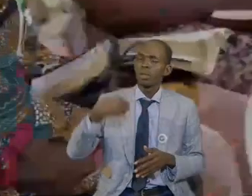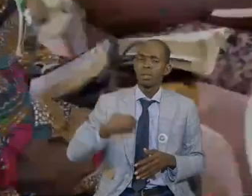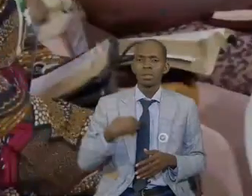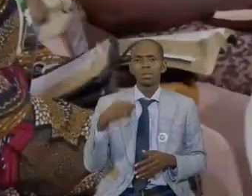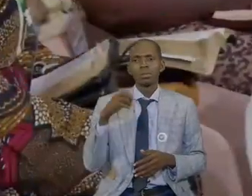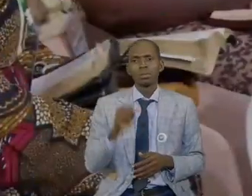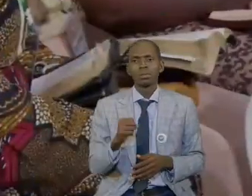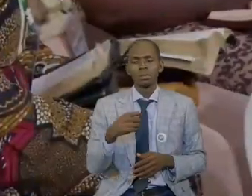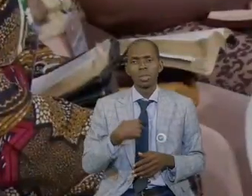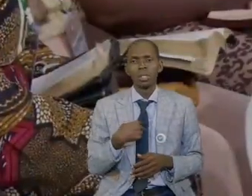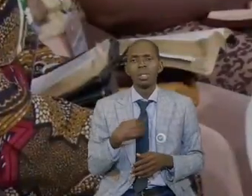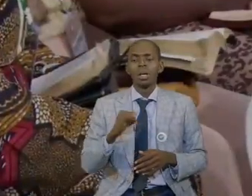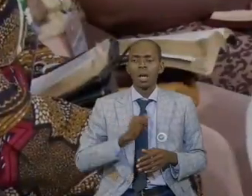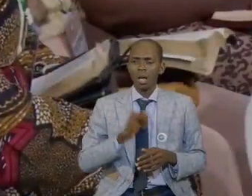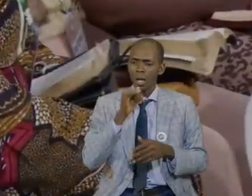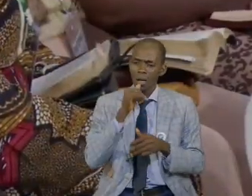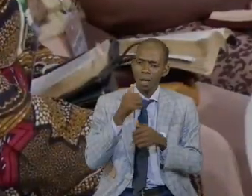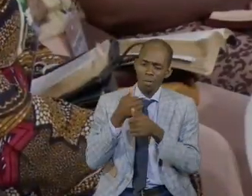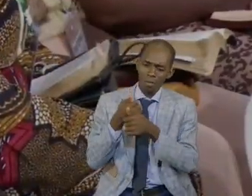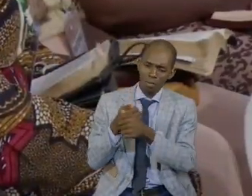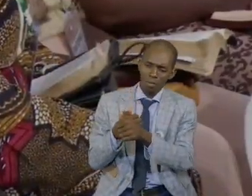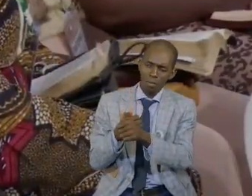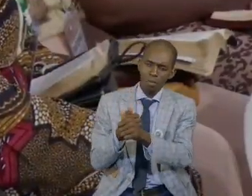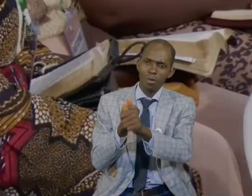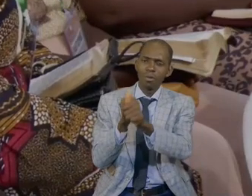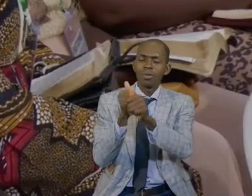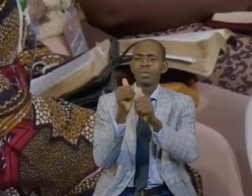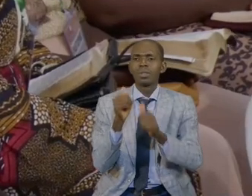laying the foundation of fulfillment already.